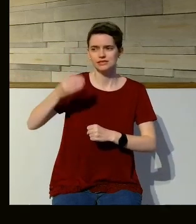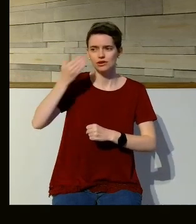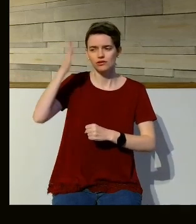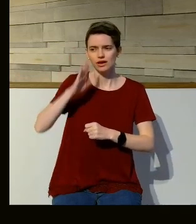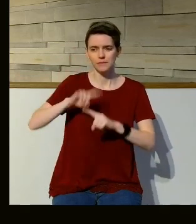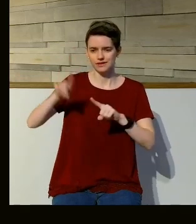strongholds.